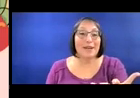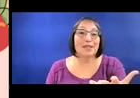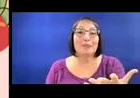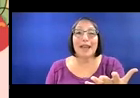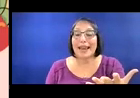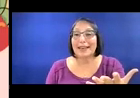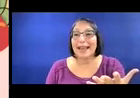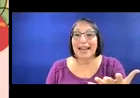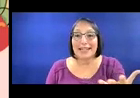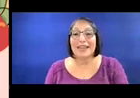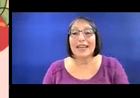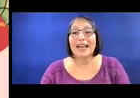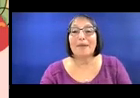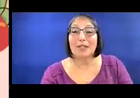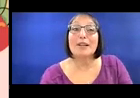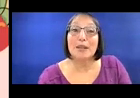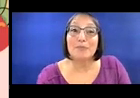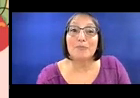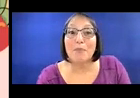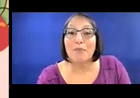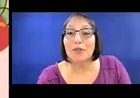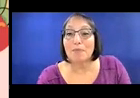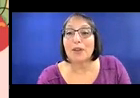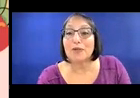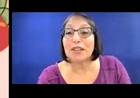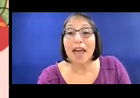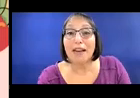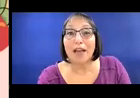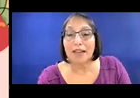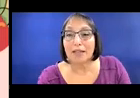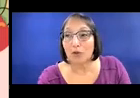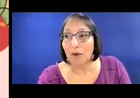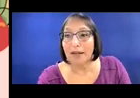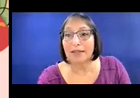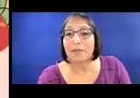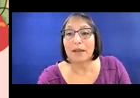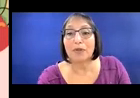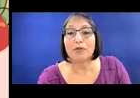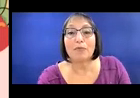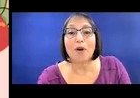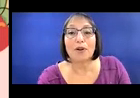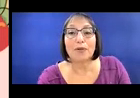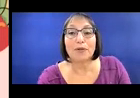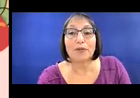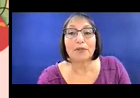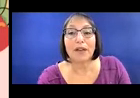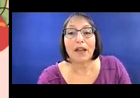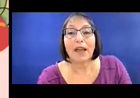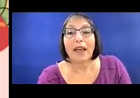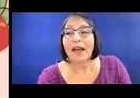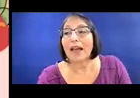Re-explain the activity. A little bit more cumbersome. But using chat a lot has been great to be able to monitor students.